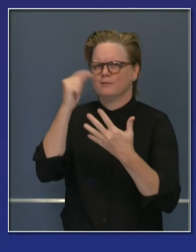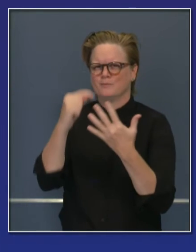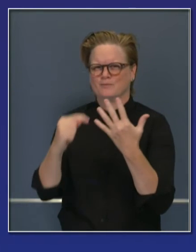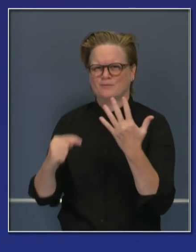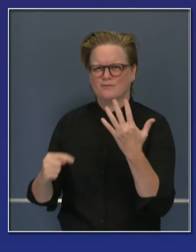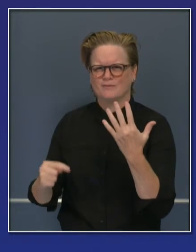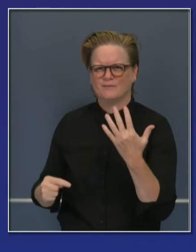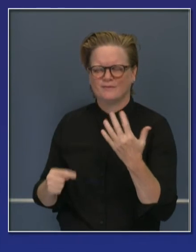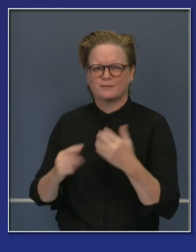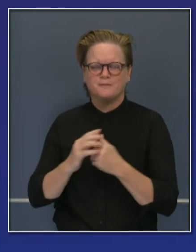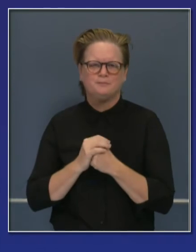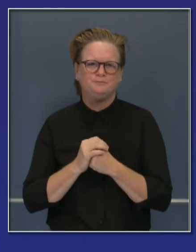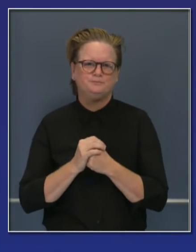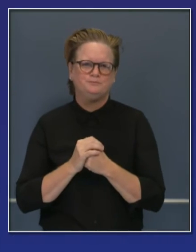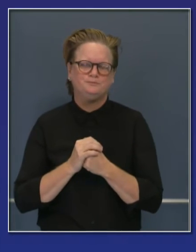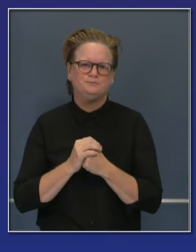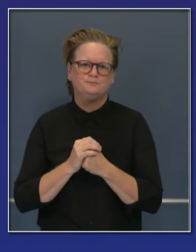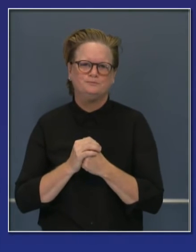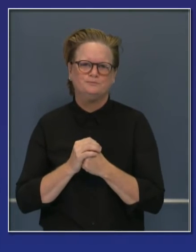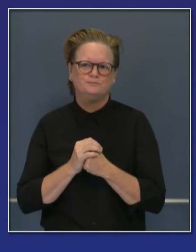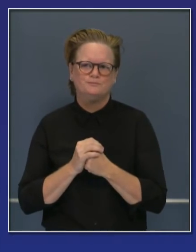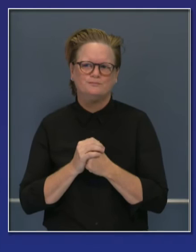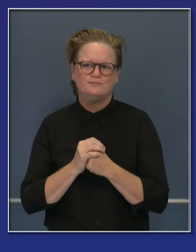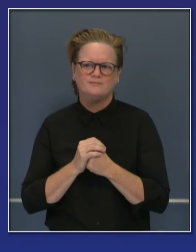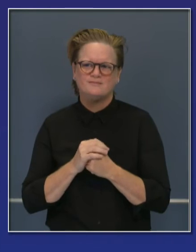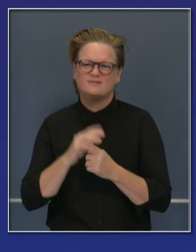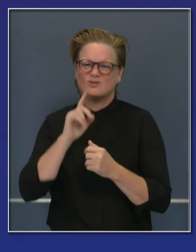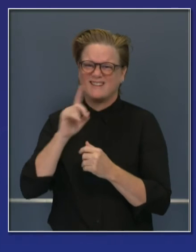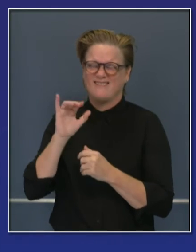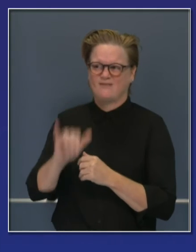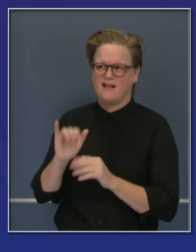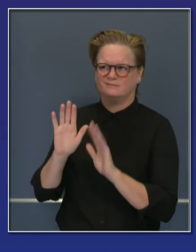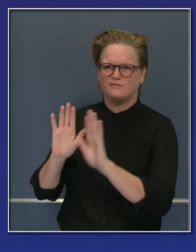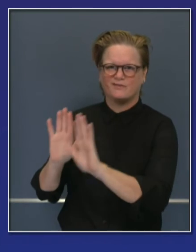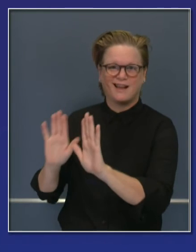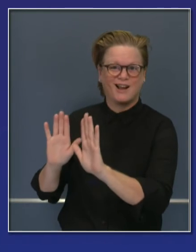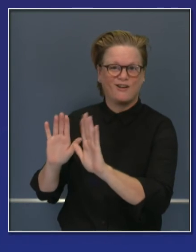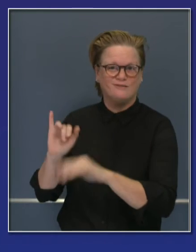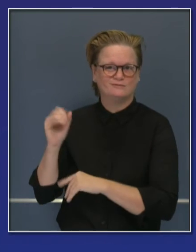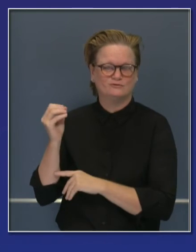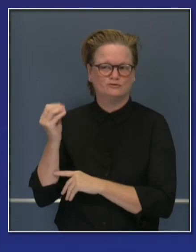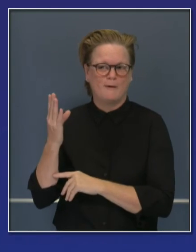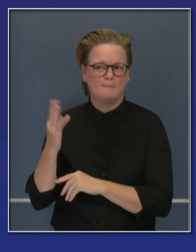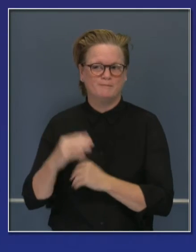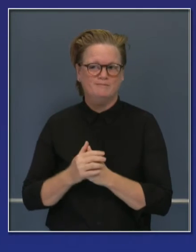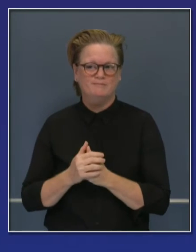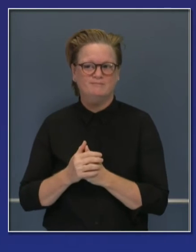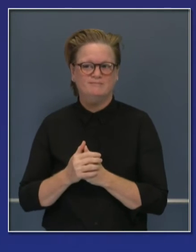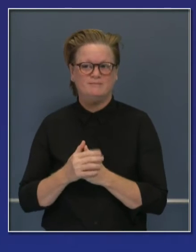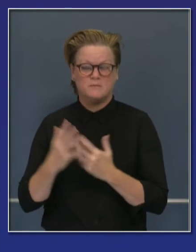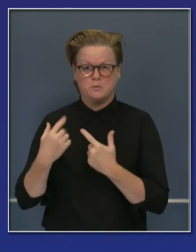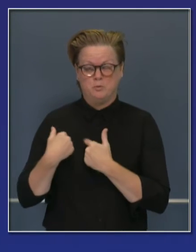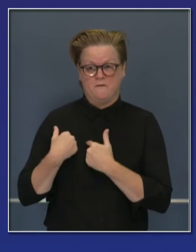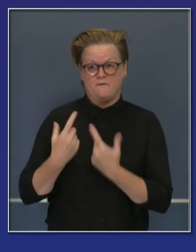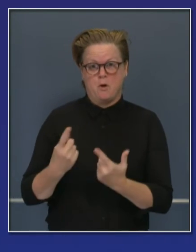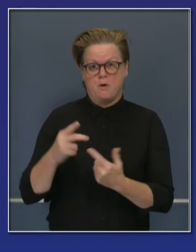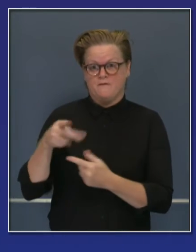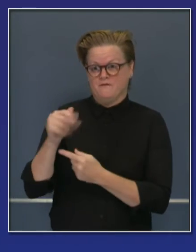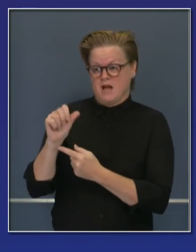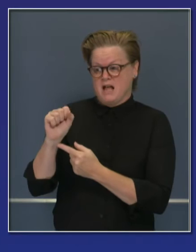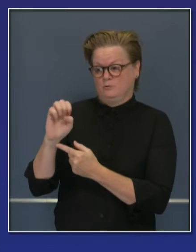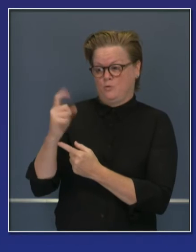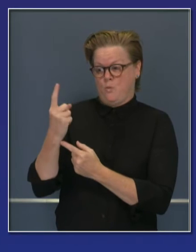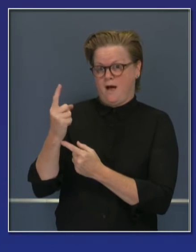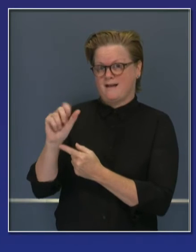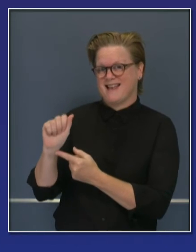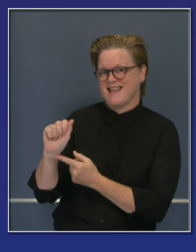that will happen. But know that the current planning for phase 1A is being done. It's well